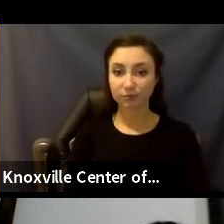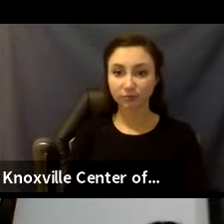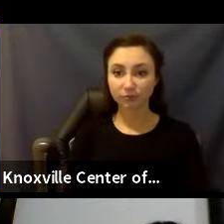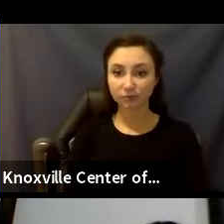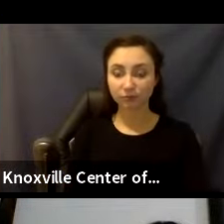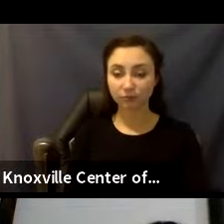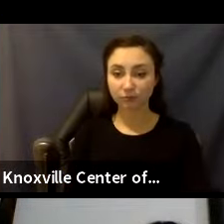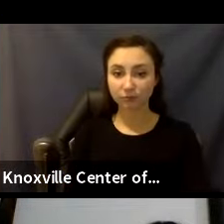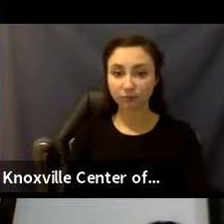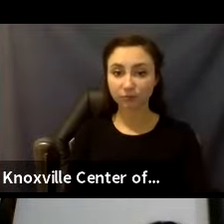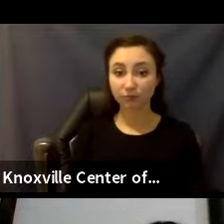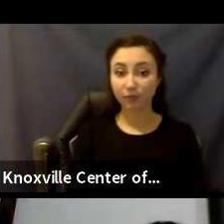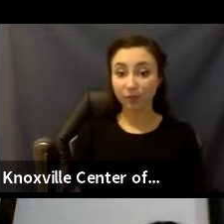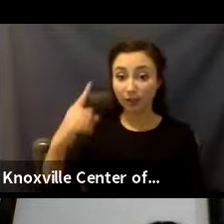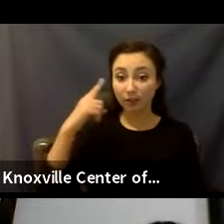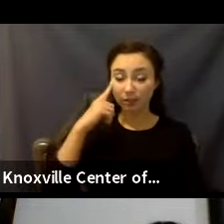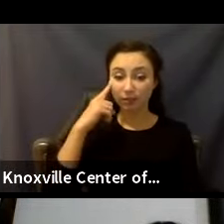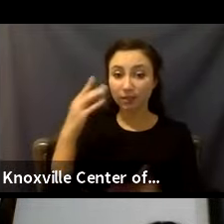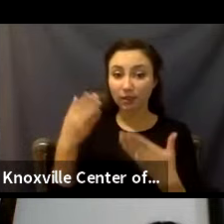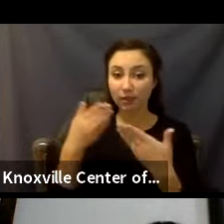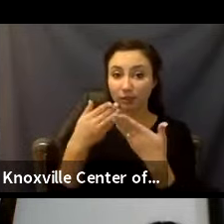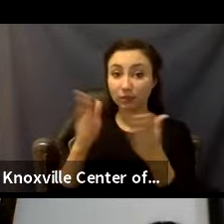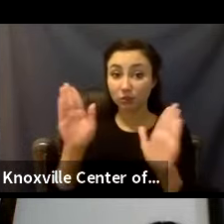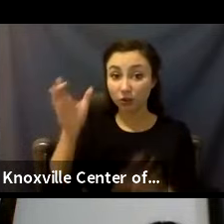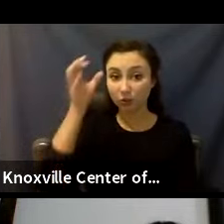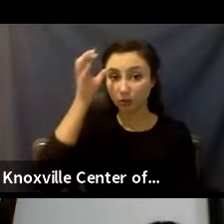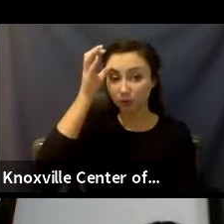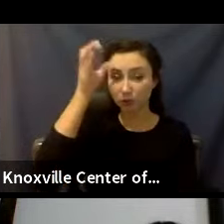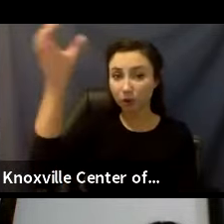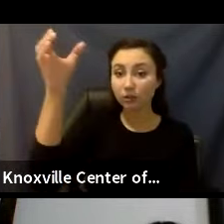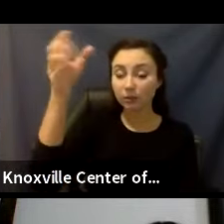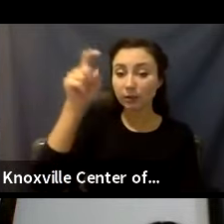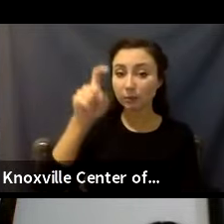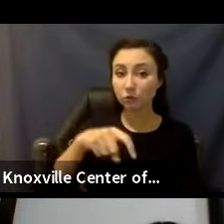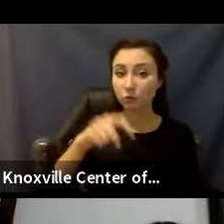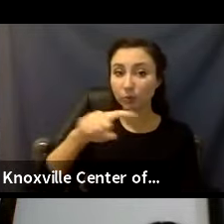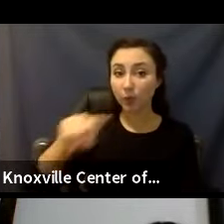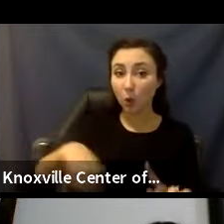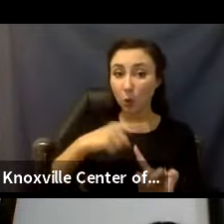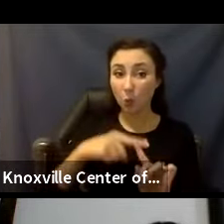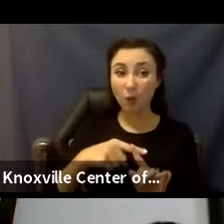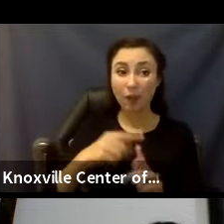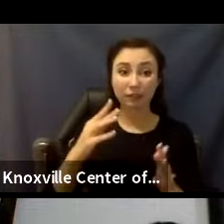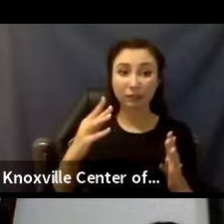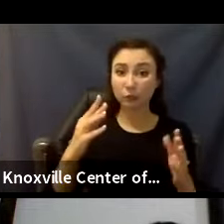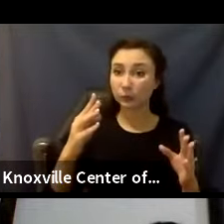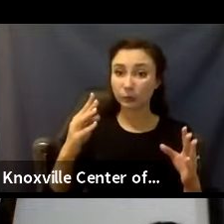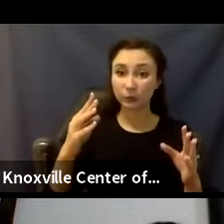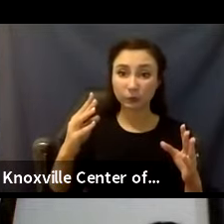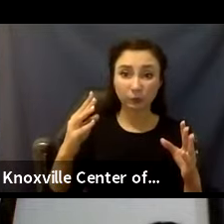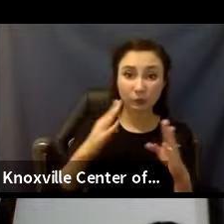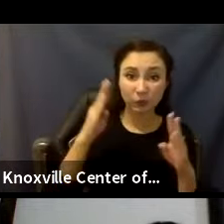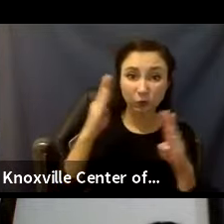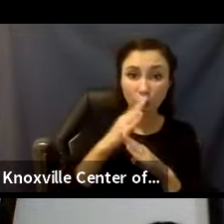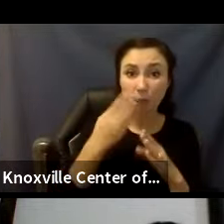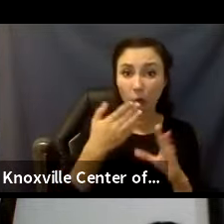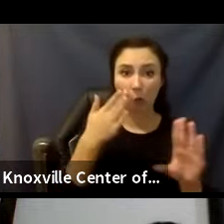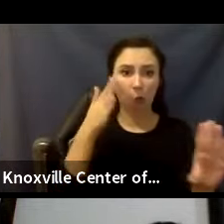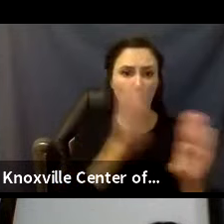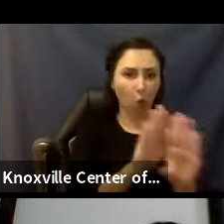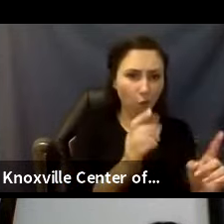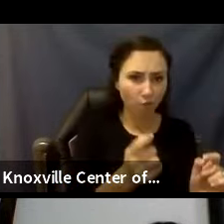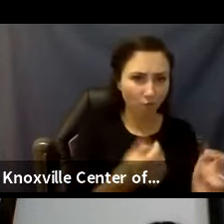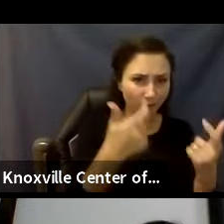Well, I think a general concept should be that when you're in trouble, you close down fast and you open up slow.